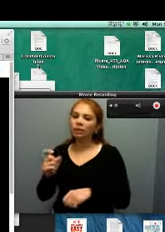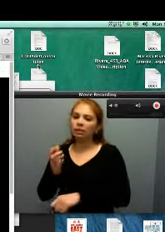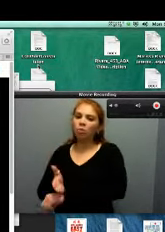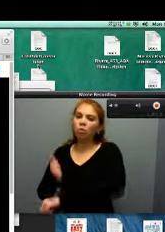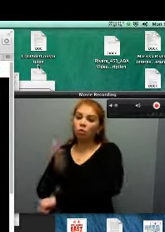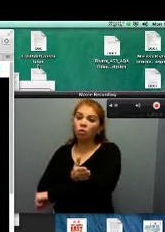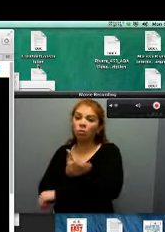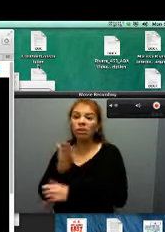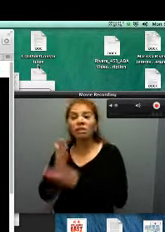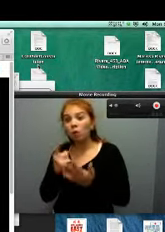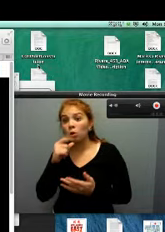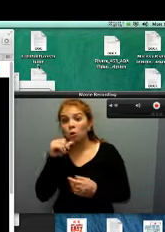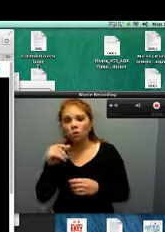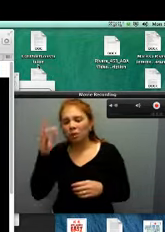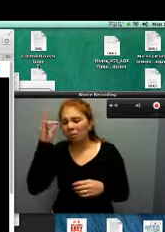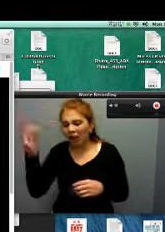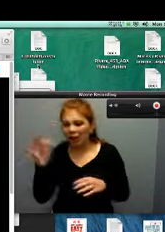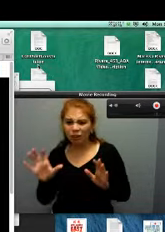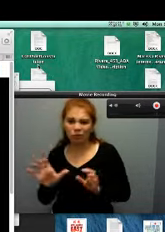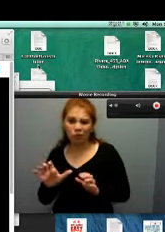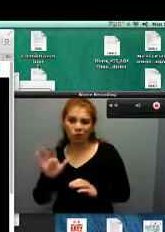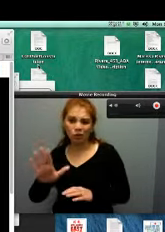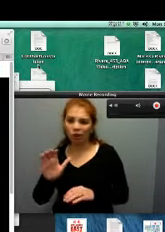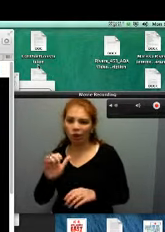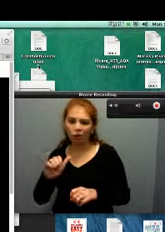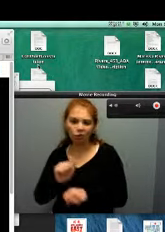This is somebody that's barely doing their job.